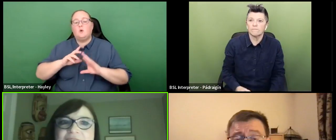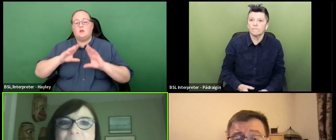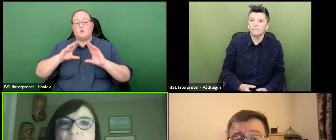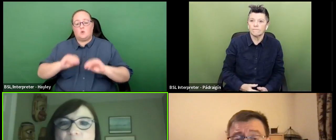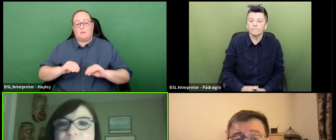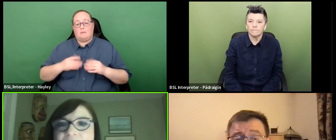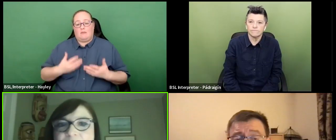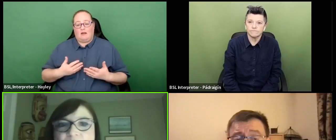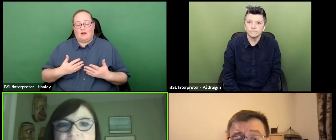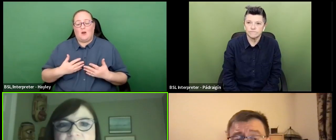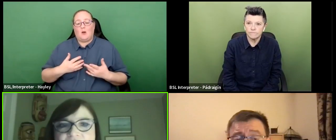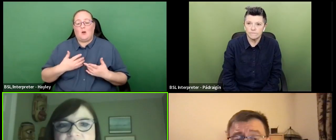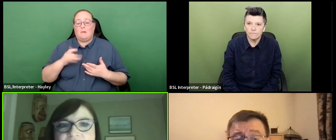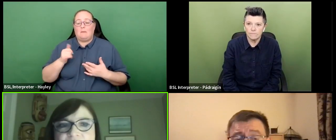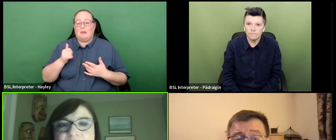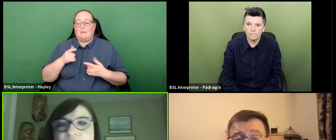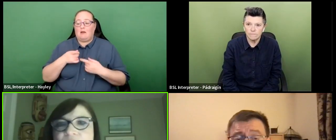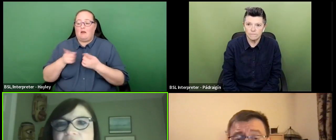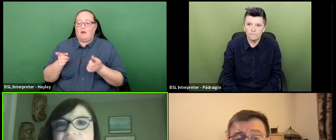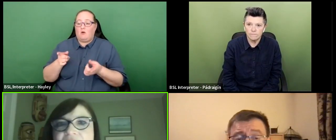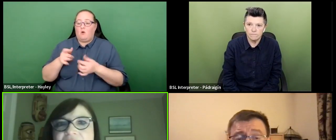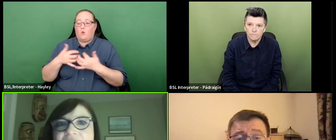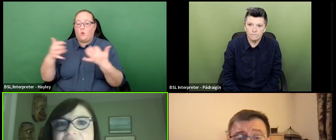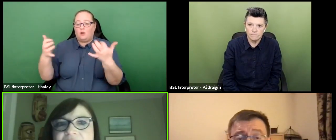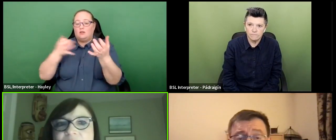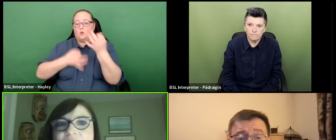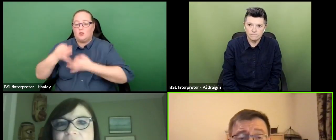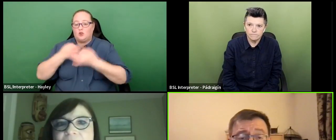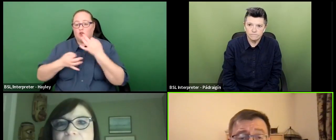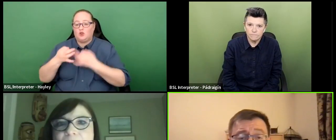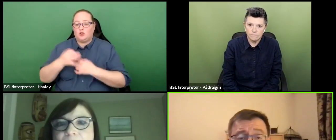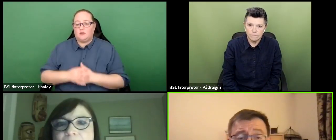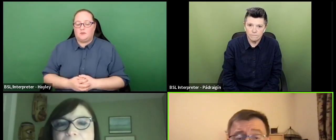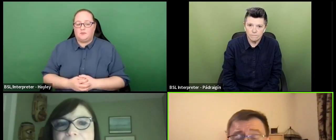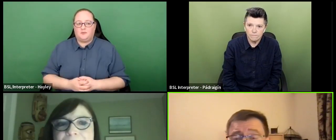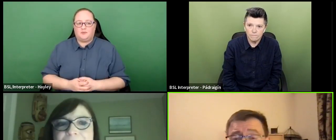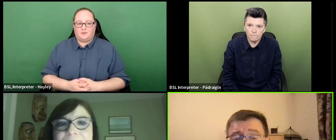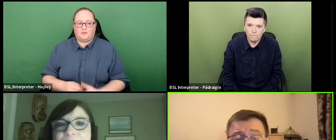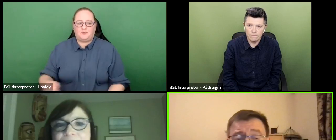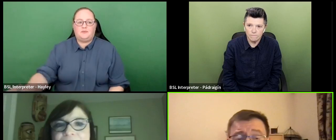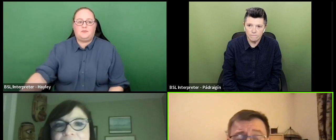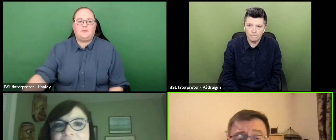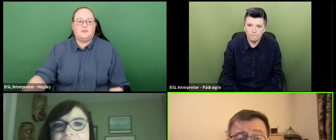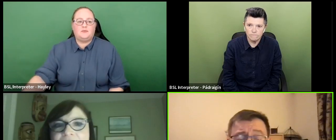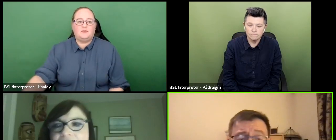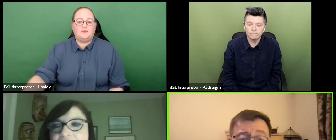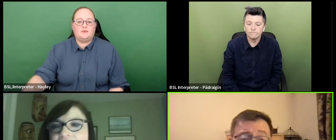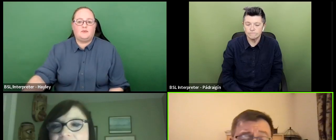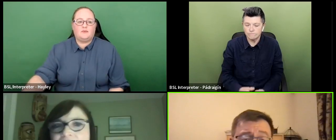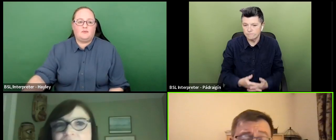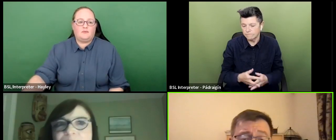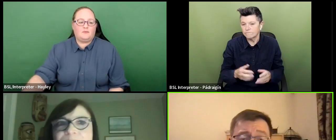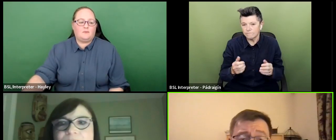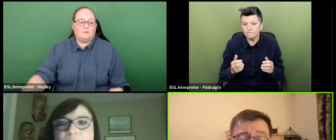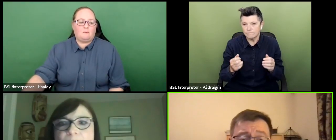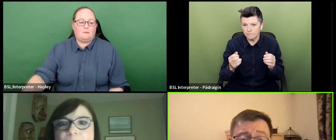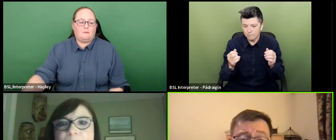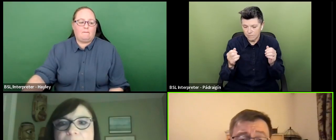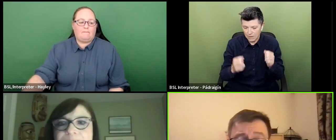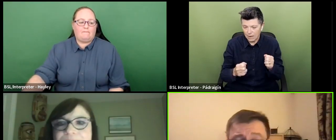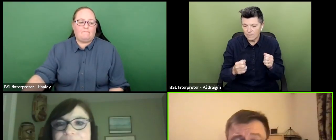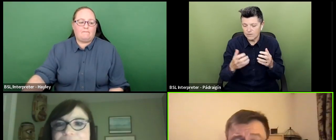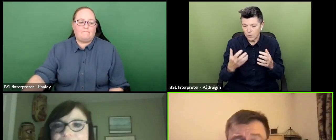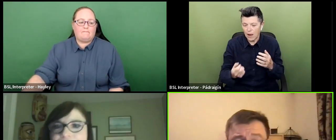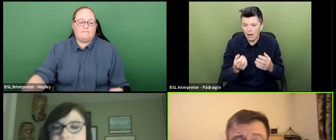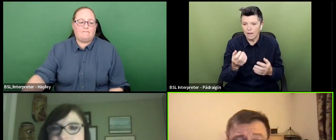we could open up to the questions from the audience as well. Yes, there are questions, so let me read